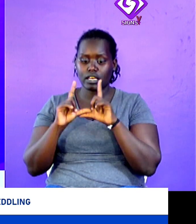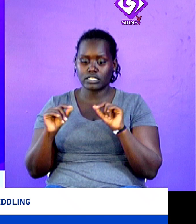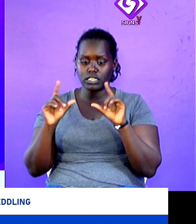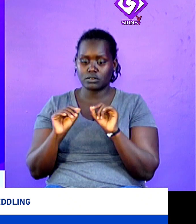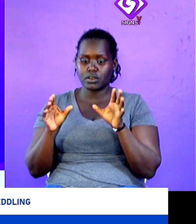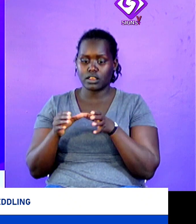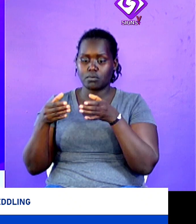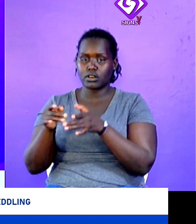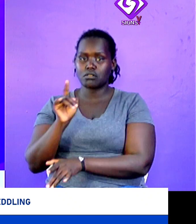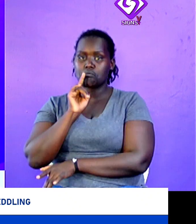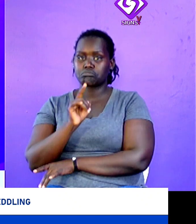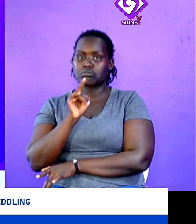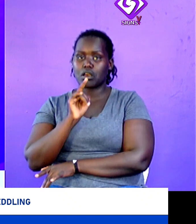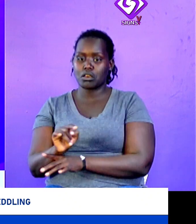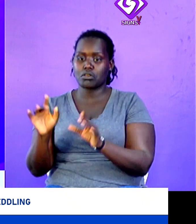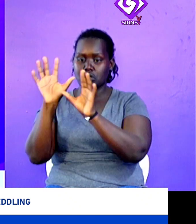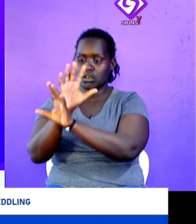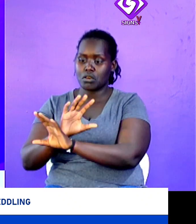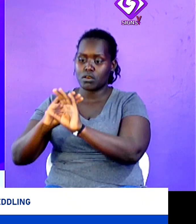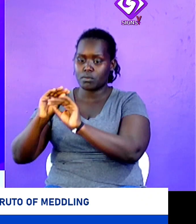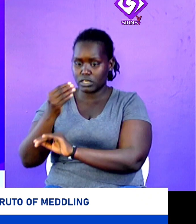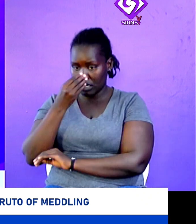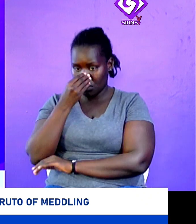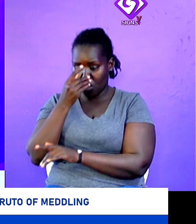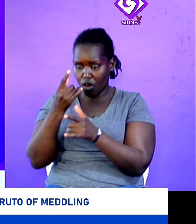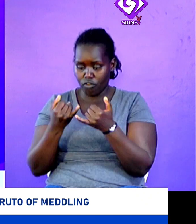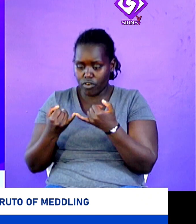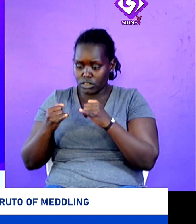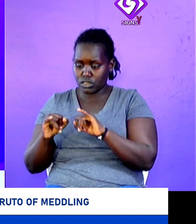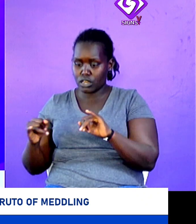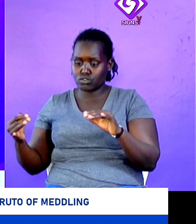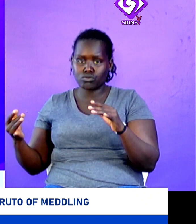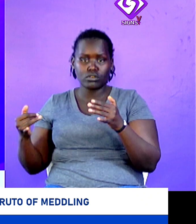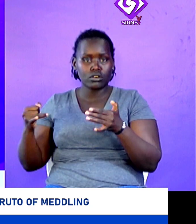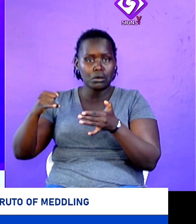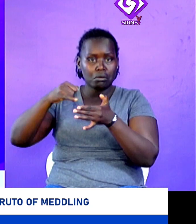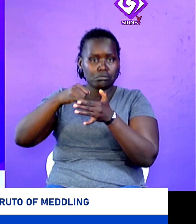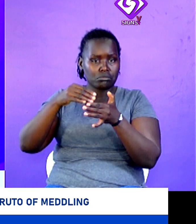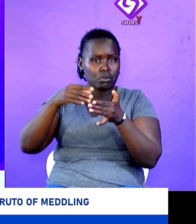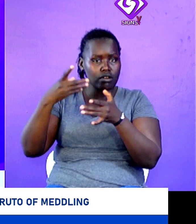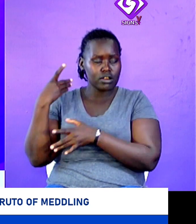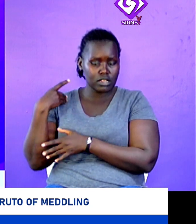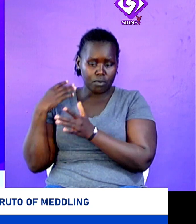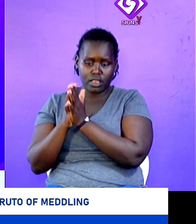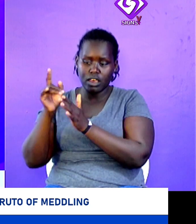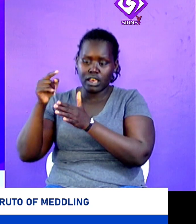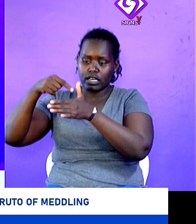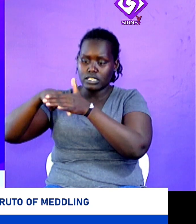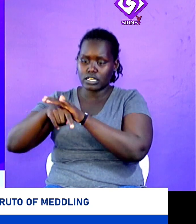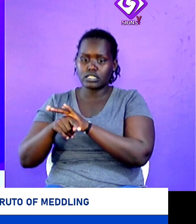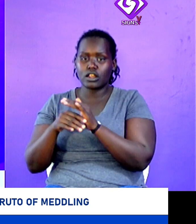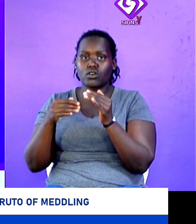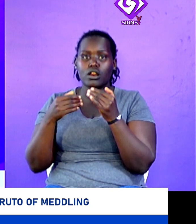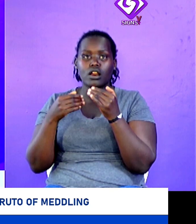party accused President William Ruto of attempting to interfere with its internal affairs